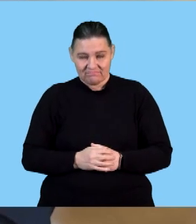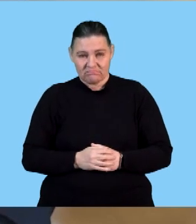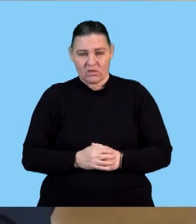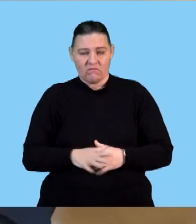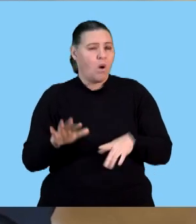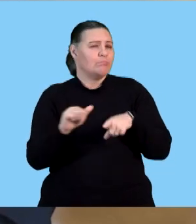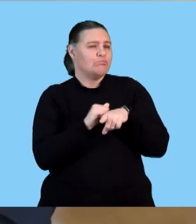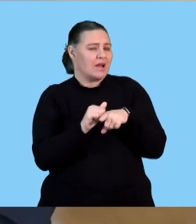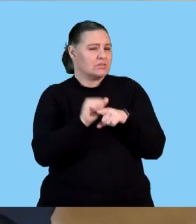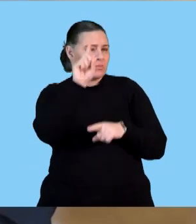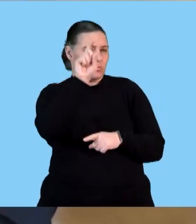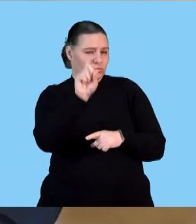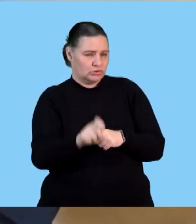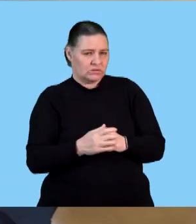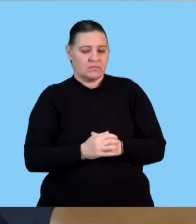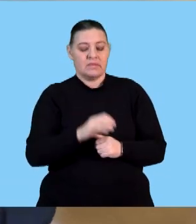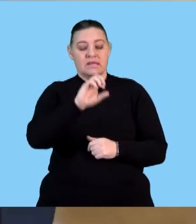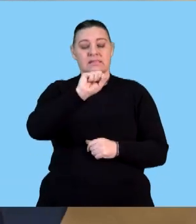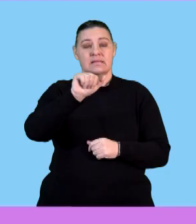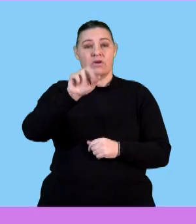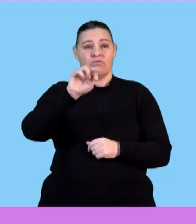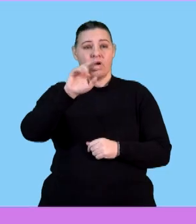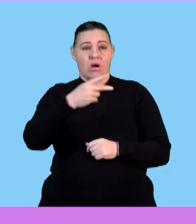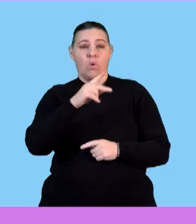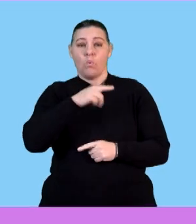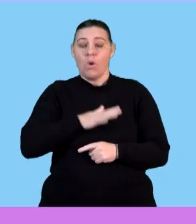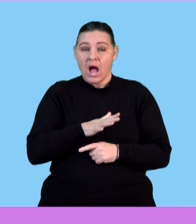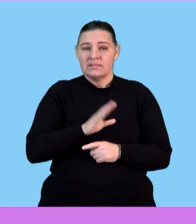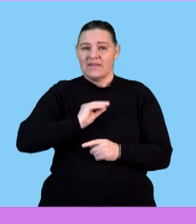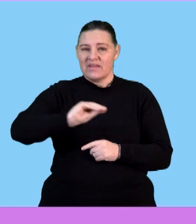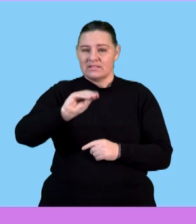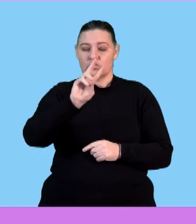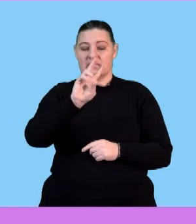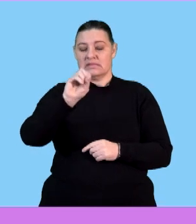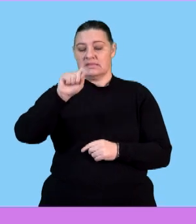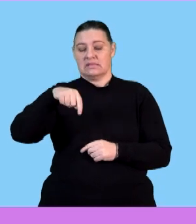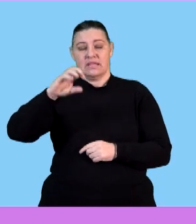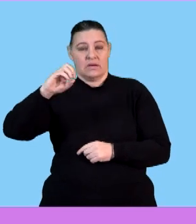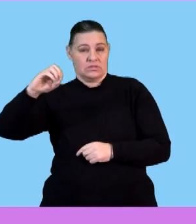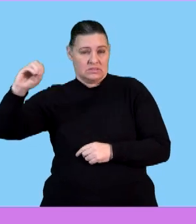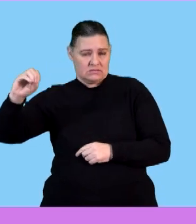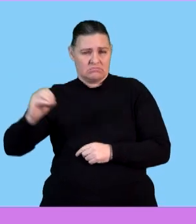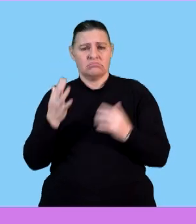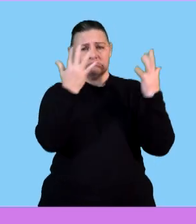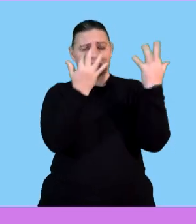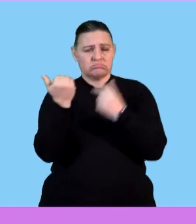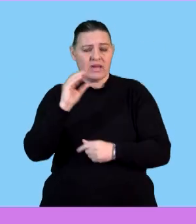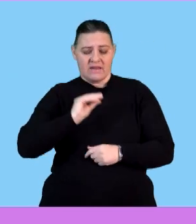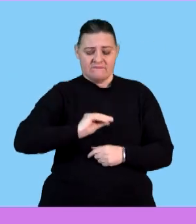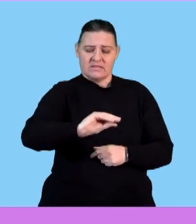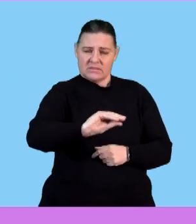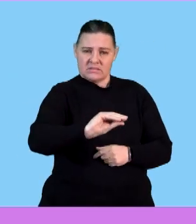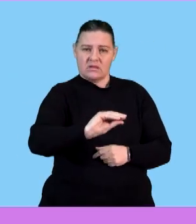So for our practice questions, Sarah wants to invest 20,000 Rand. Calculate the amount